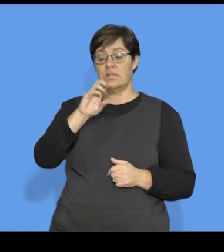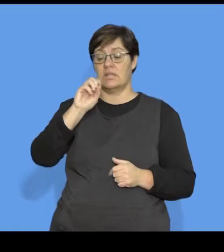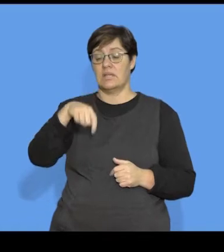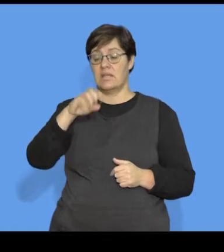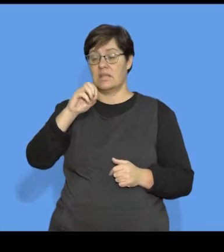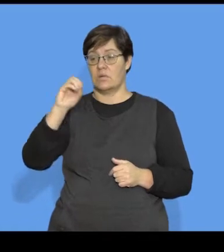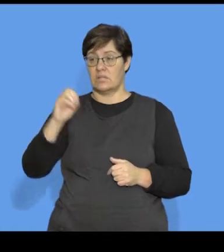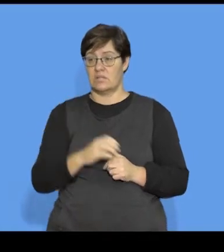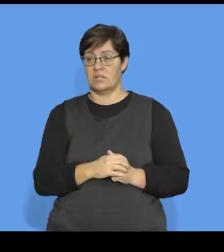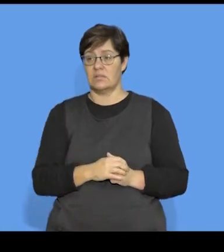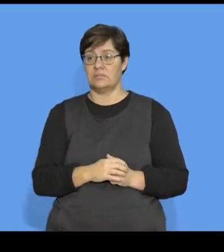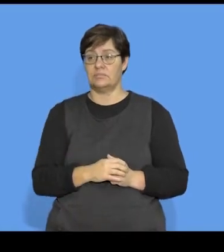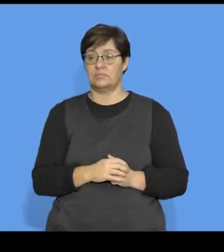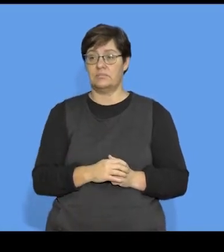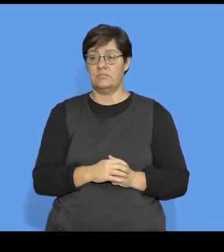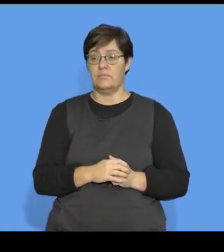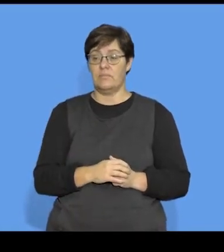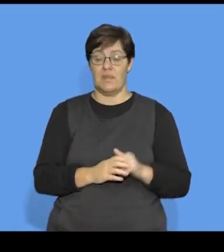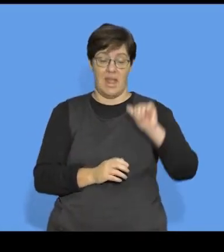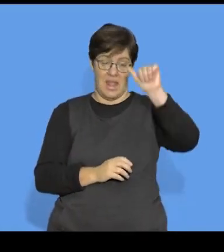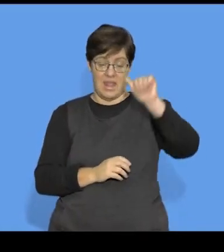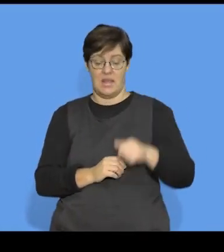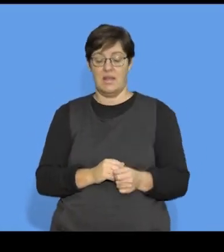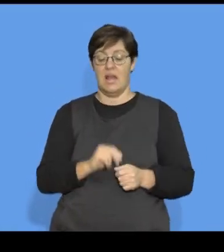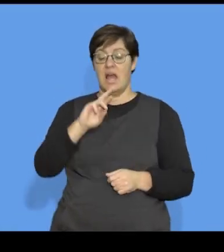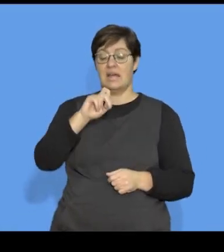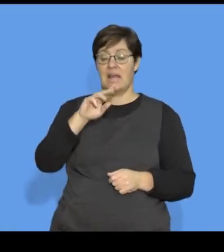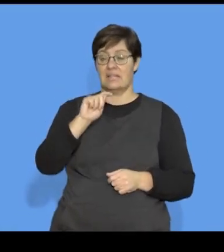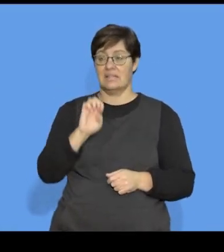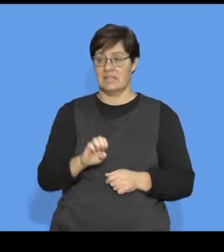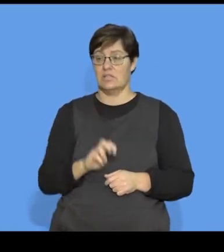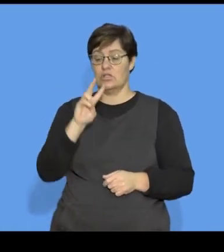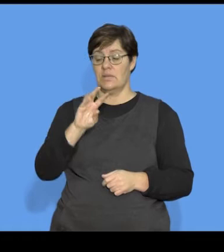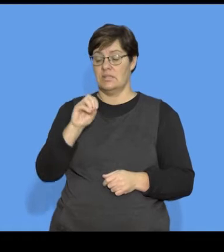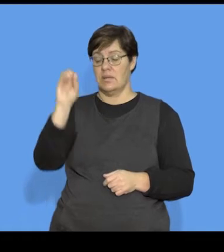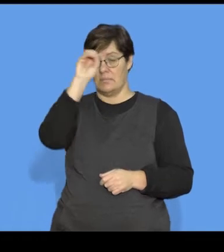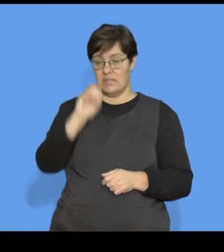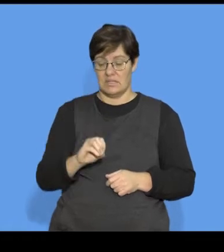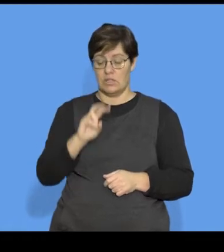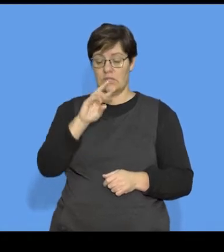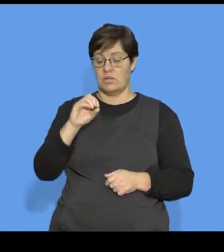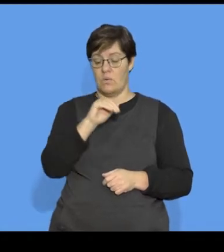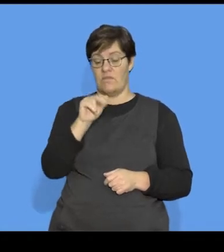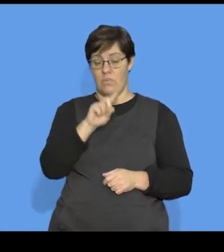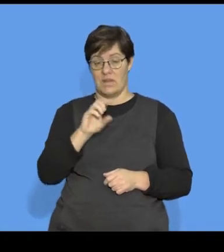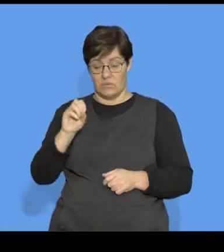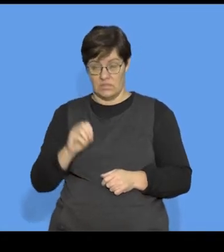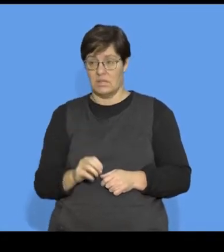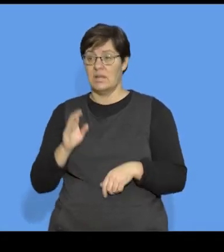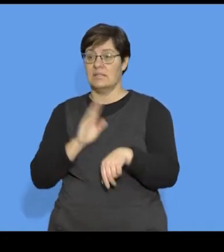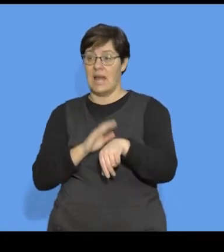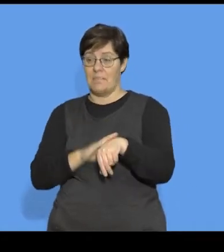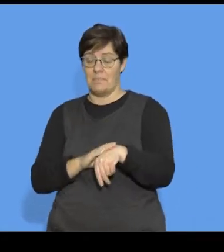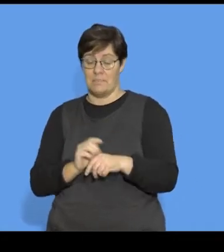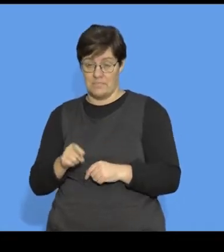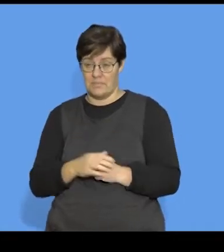take 120,000 as your A, right? Your rate is 20%, 20 over 100, times your